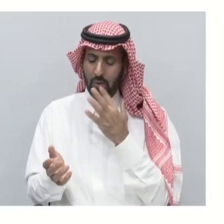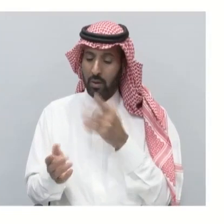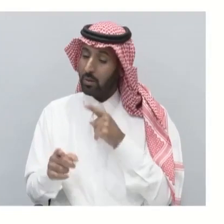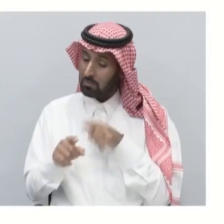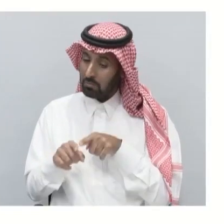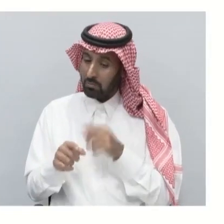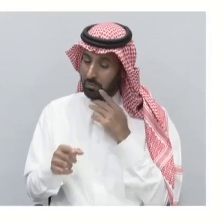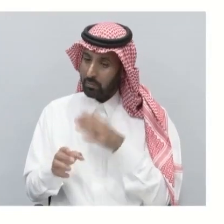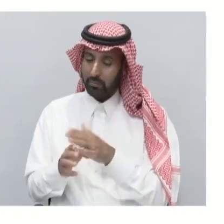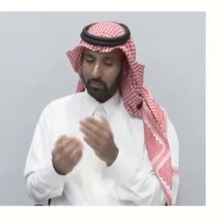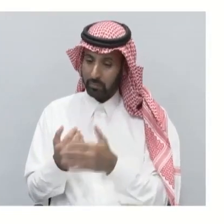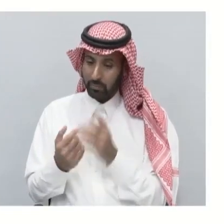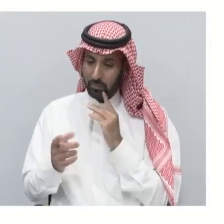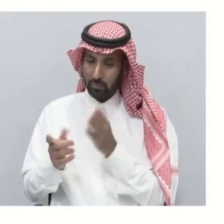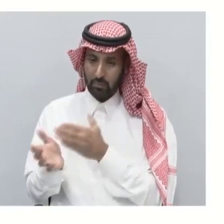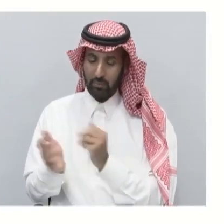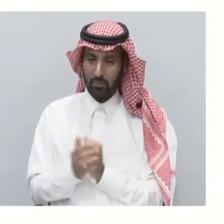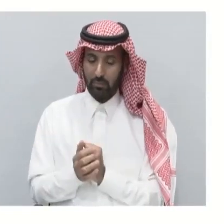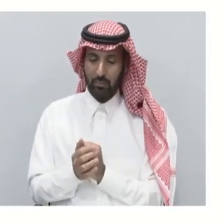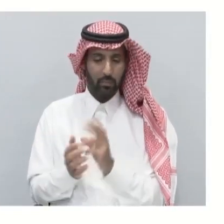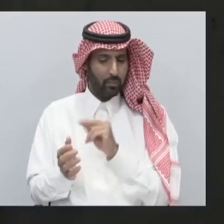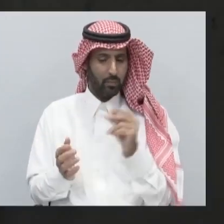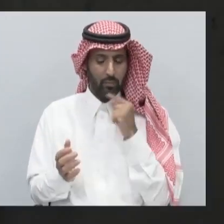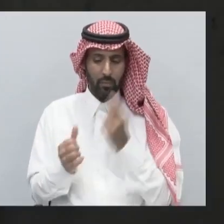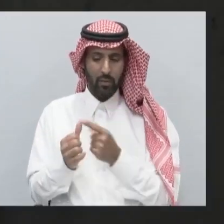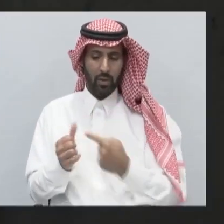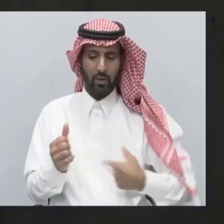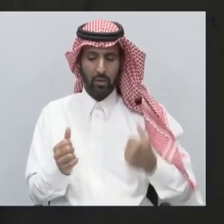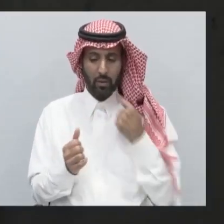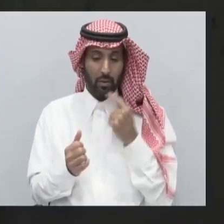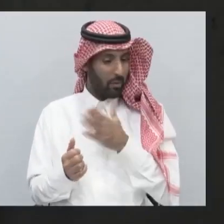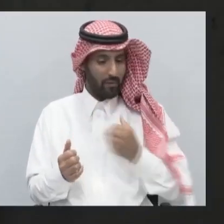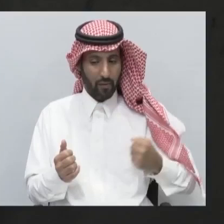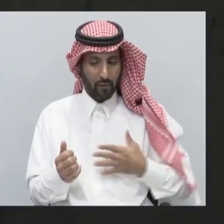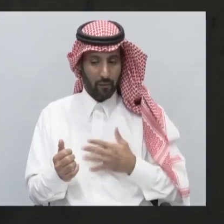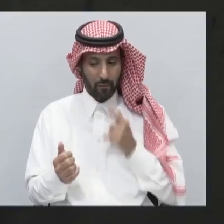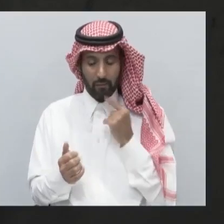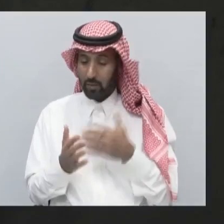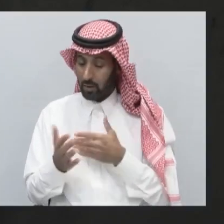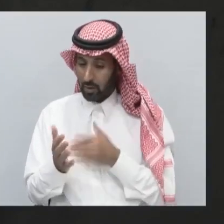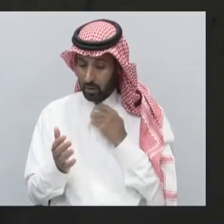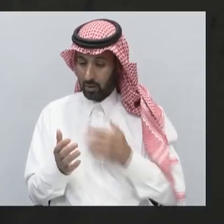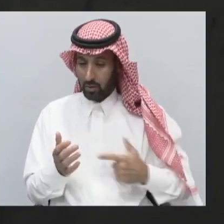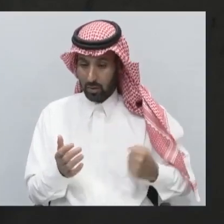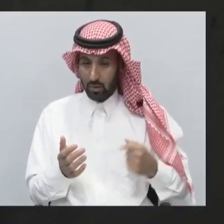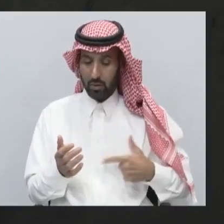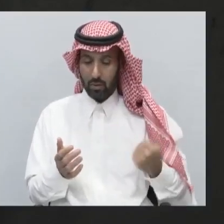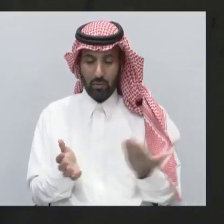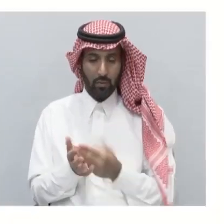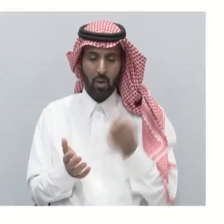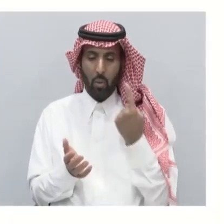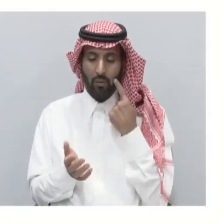dear Adil, dear Brian with the first name, not the family name or the last name. Just use his or her first